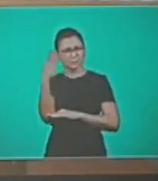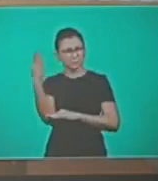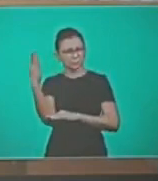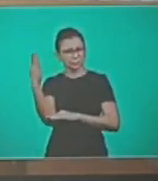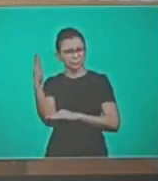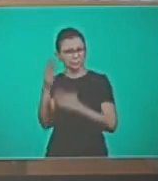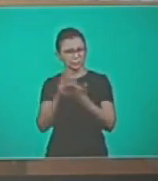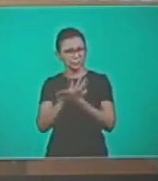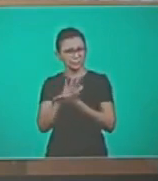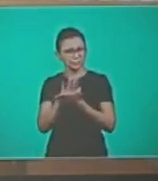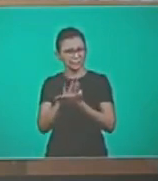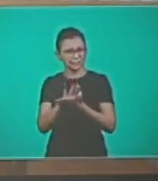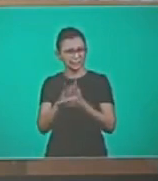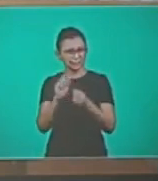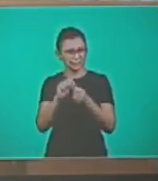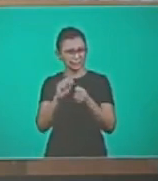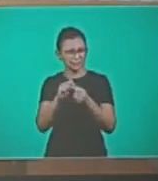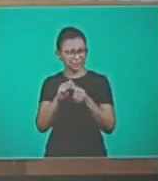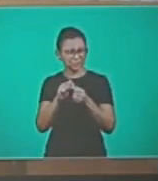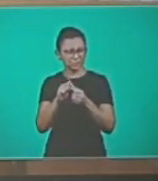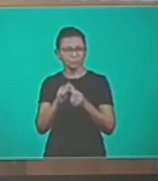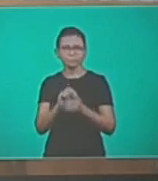us.